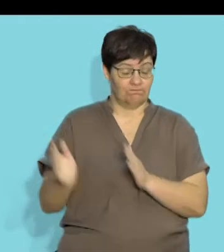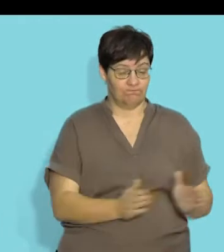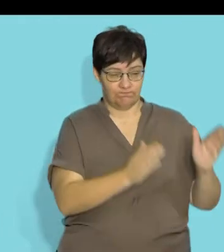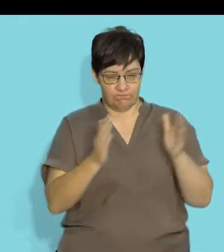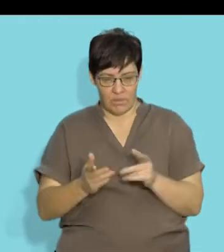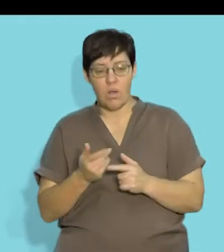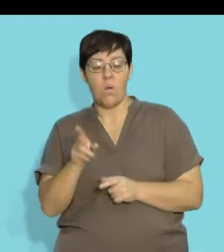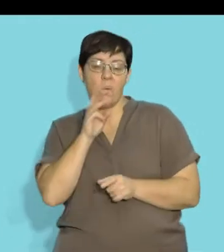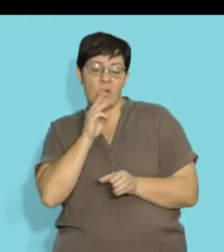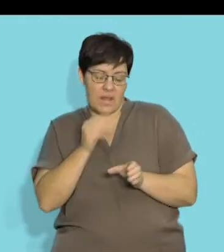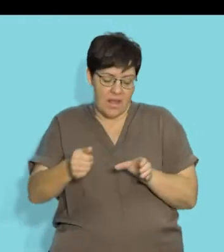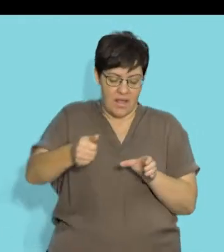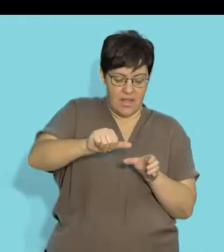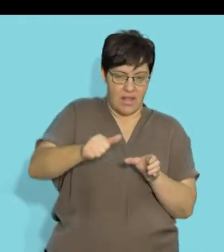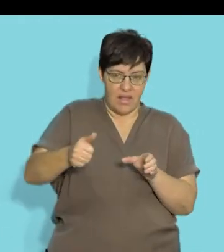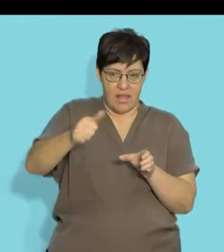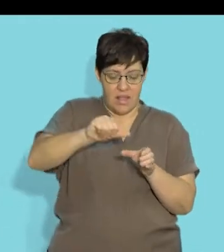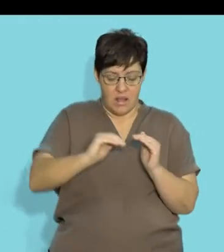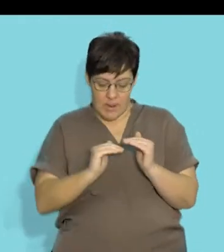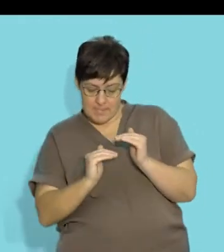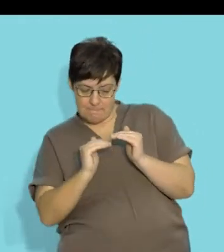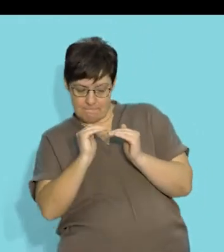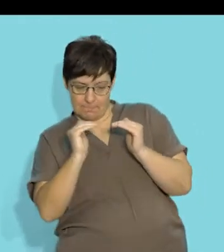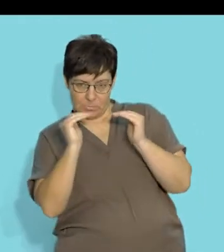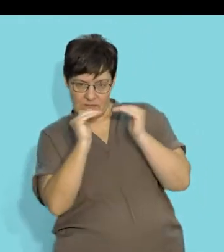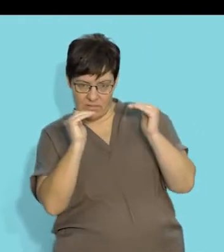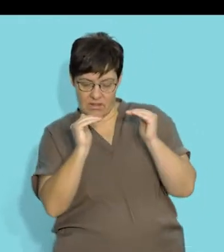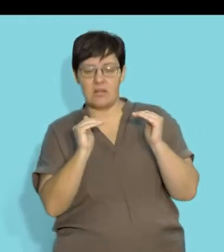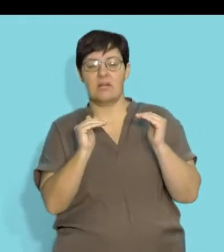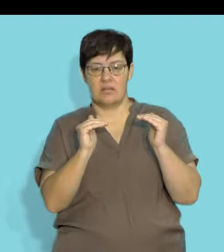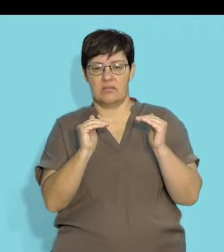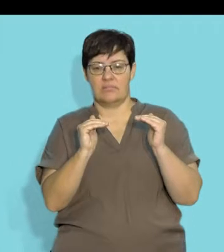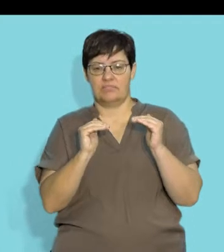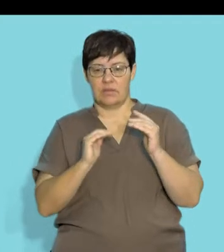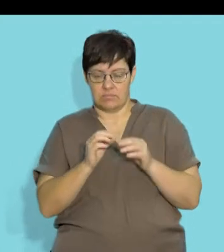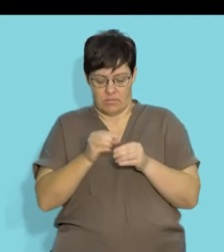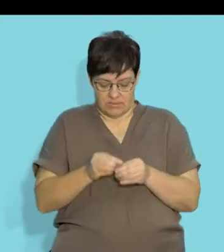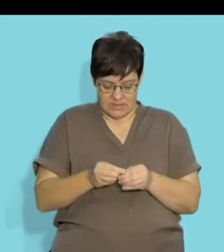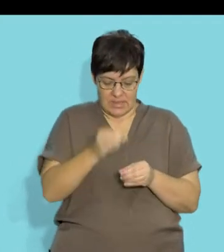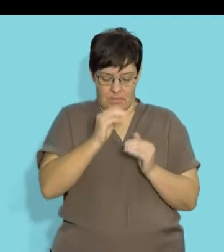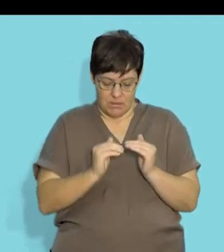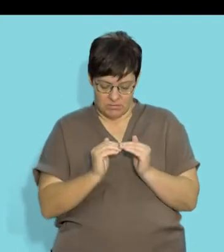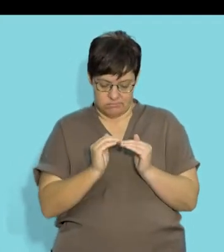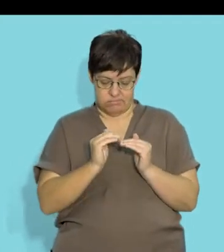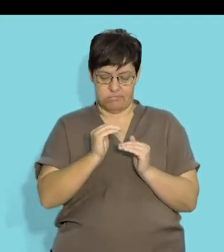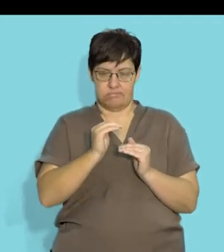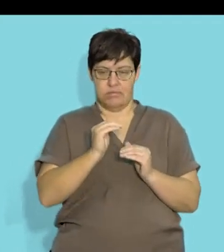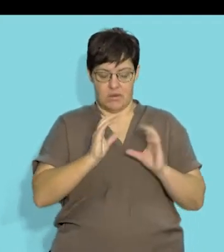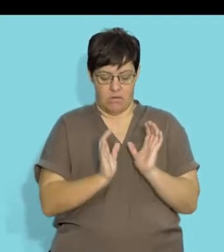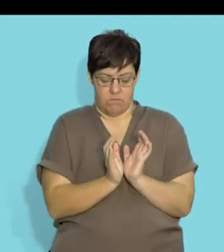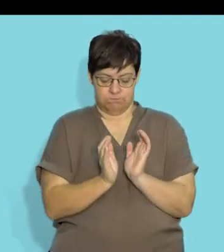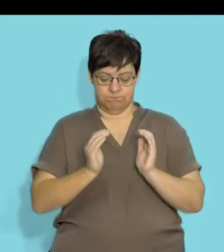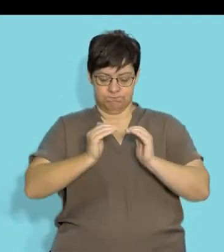add the distilled water till the water level, okay, it will rise up the stem, as you'd have seen